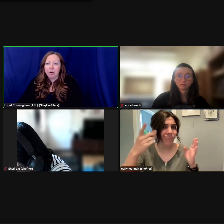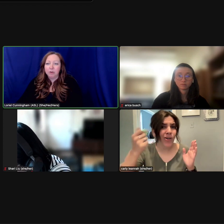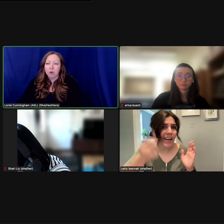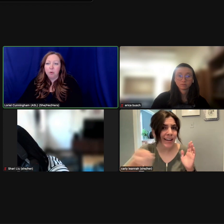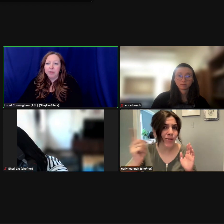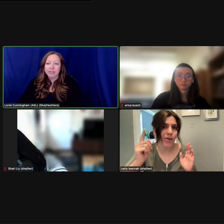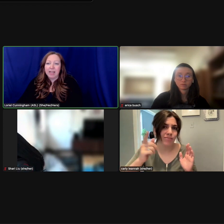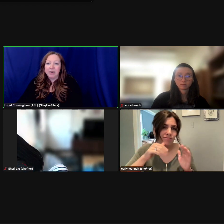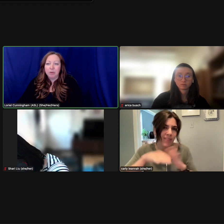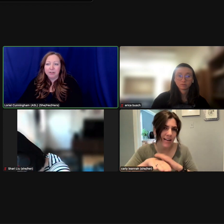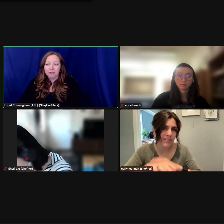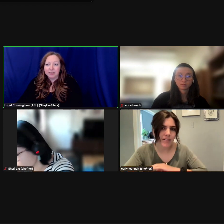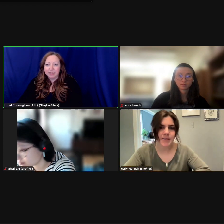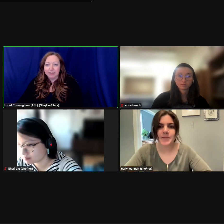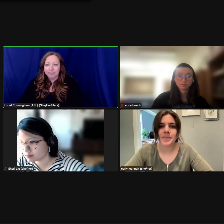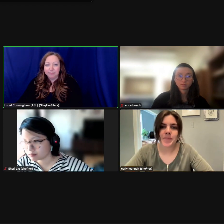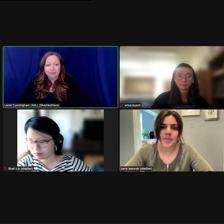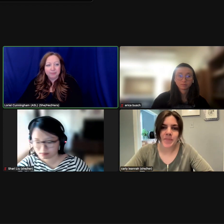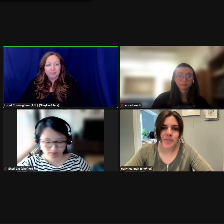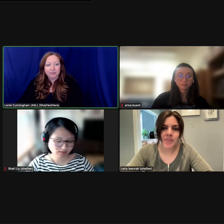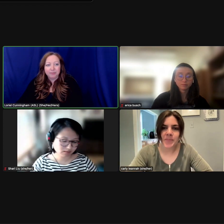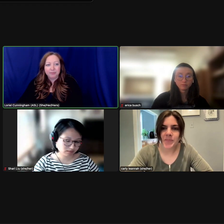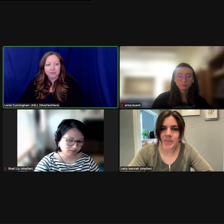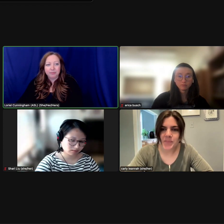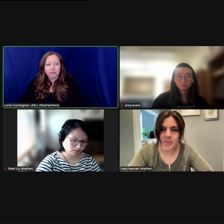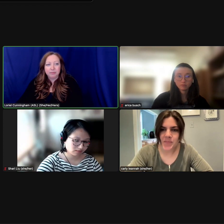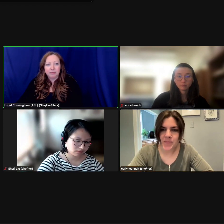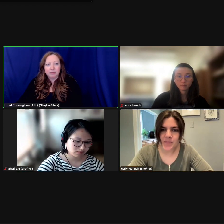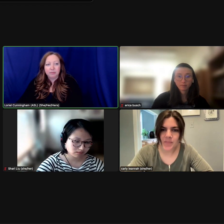make the seminars open to anyone interested.